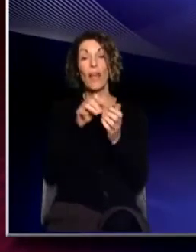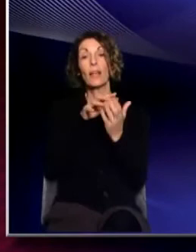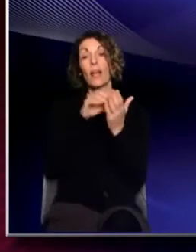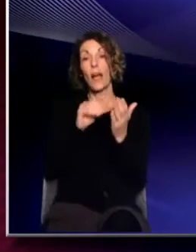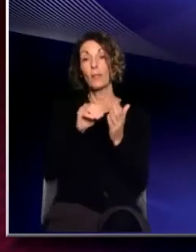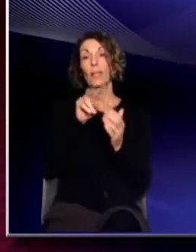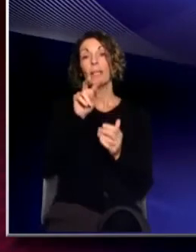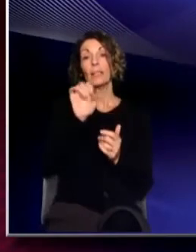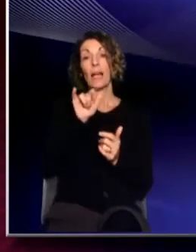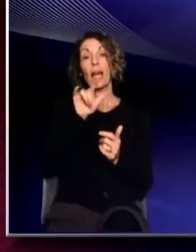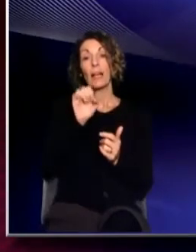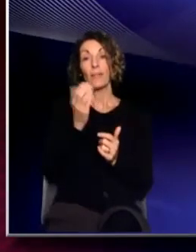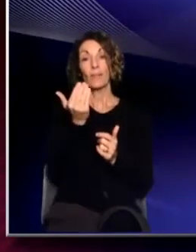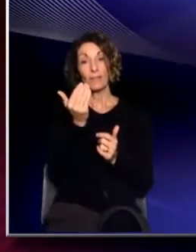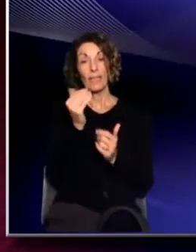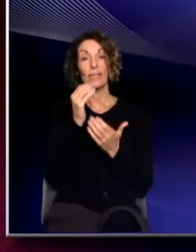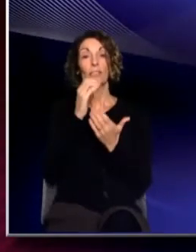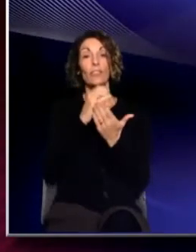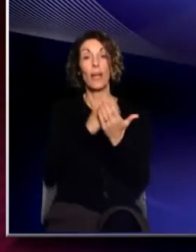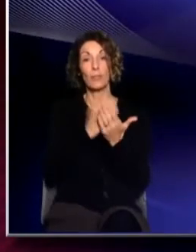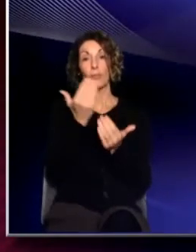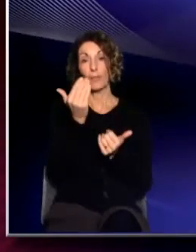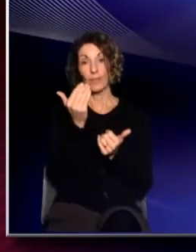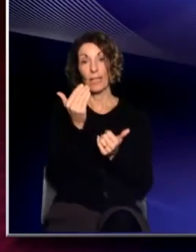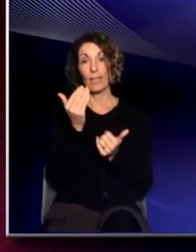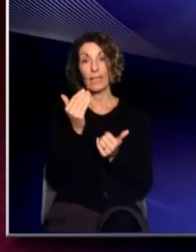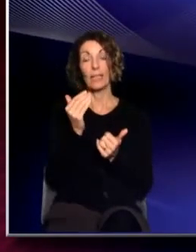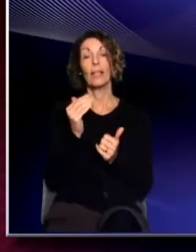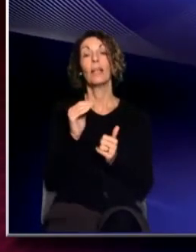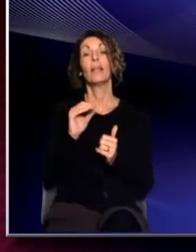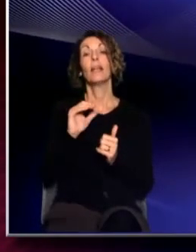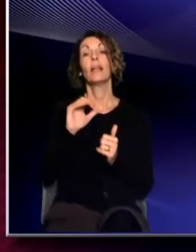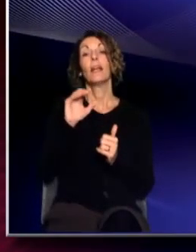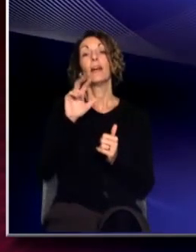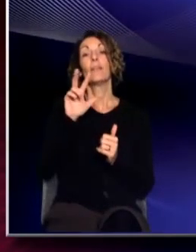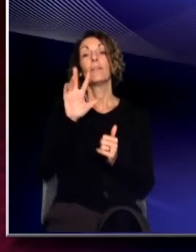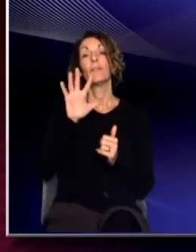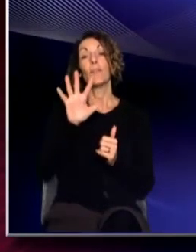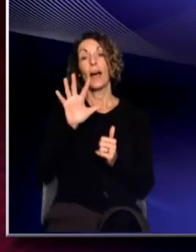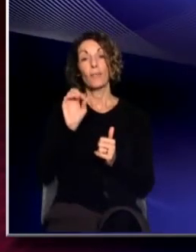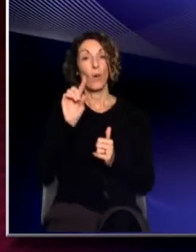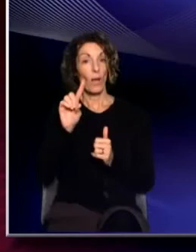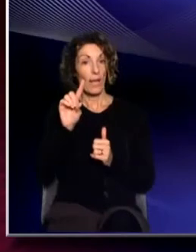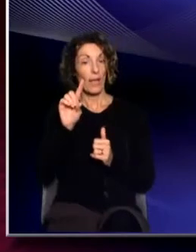15, 503A1, which is for other